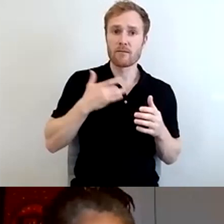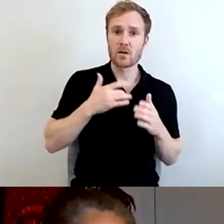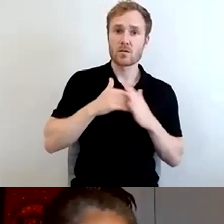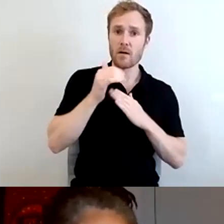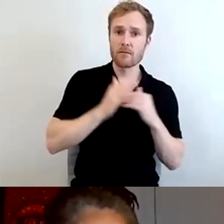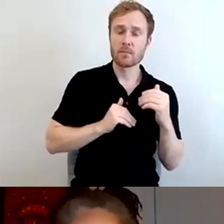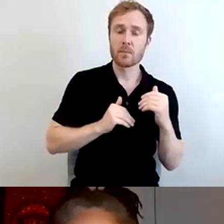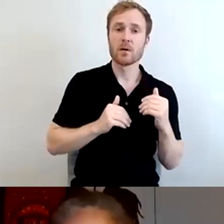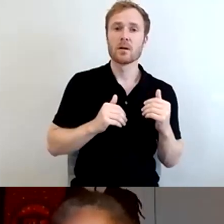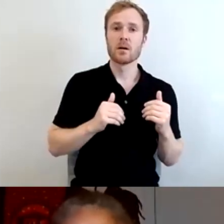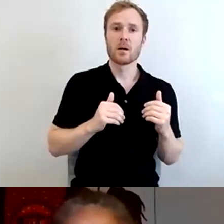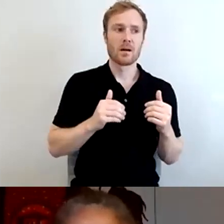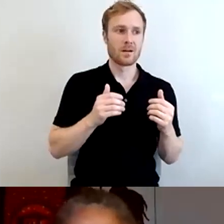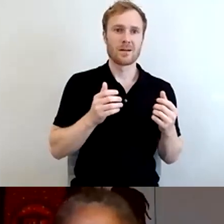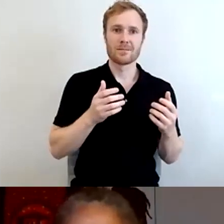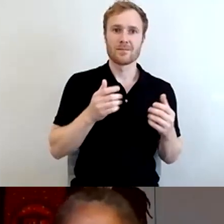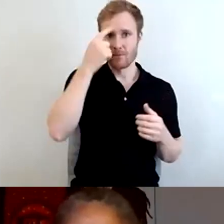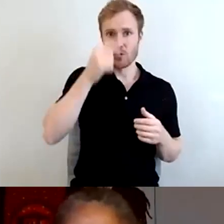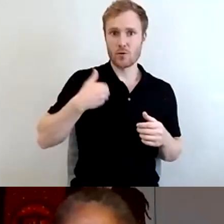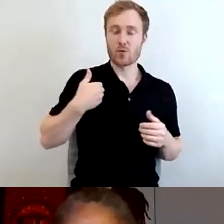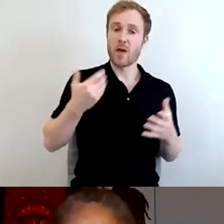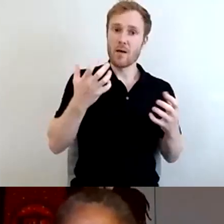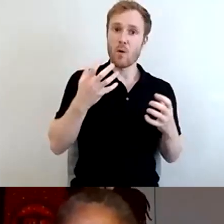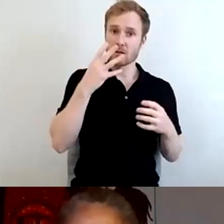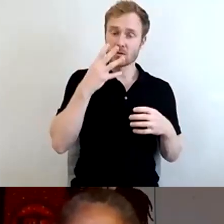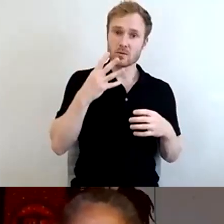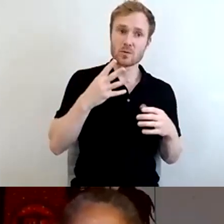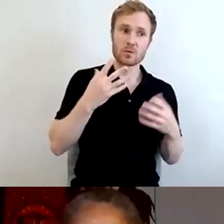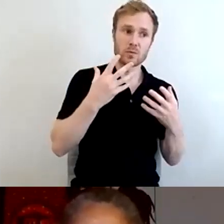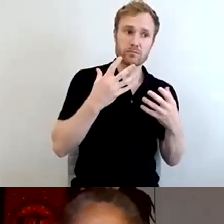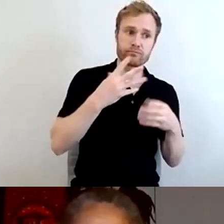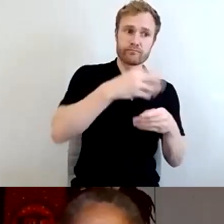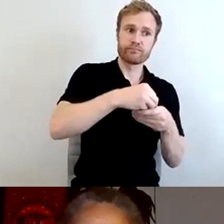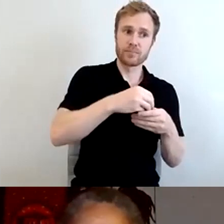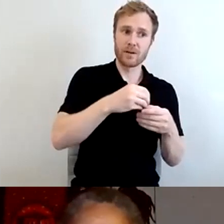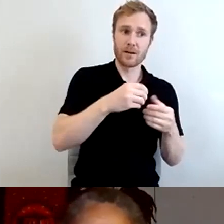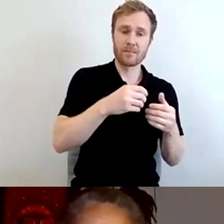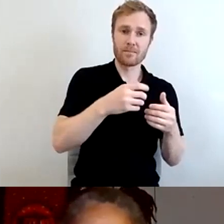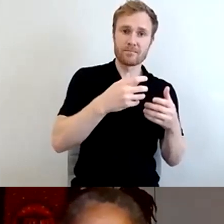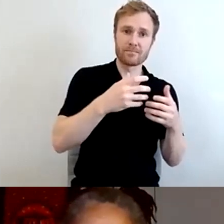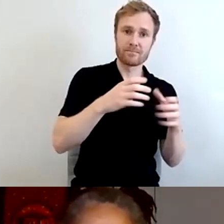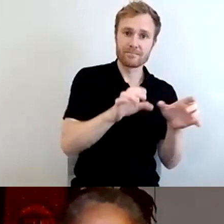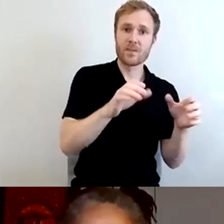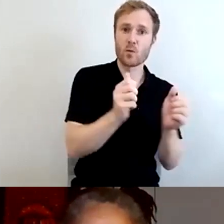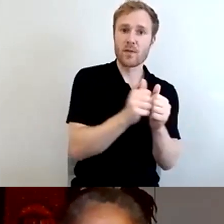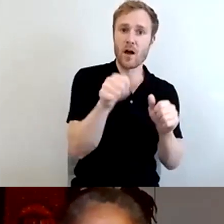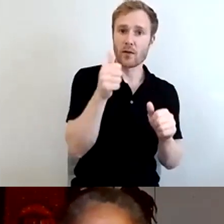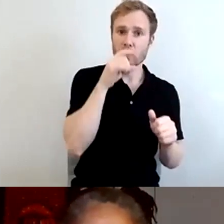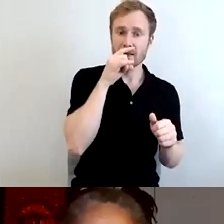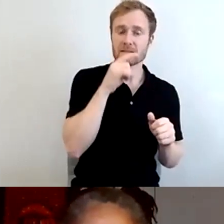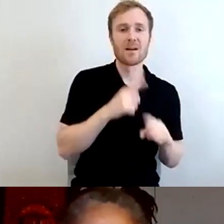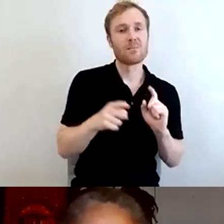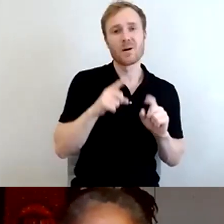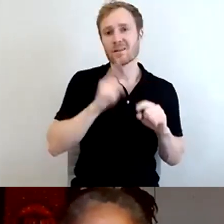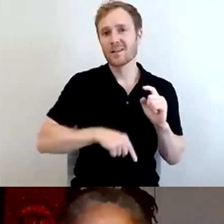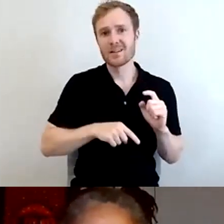is engagement with other kids. Now they can't engage the correct way if they're being left out of those clubs and